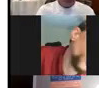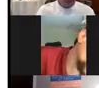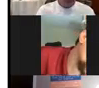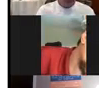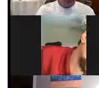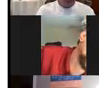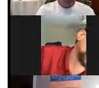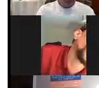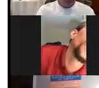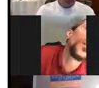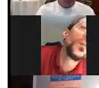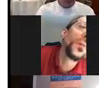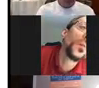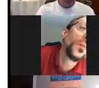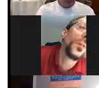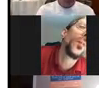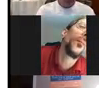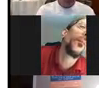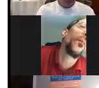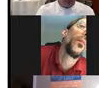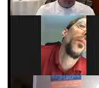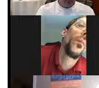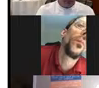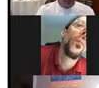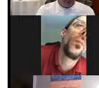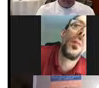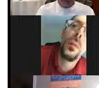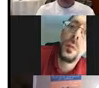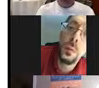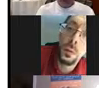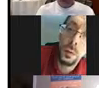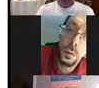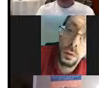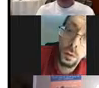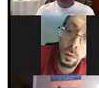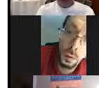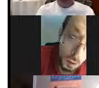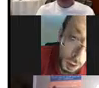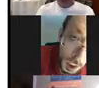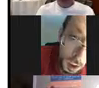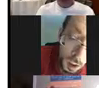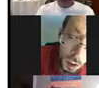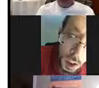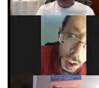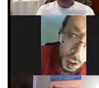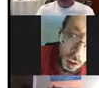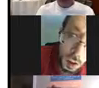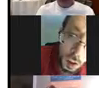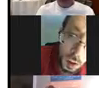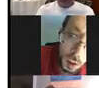other points of liberation? Yeah, and you have to be careful. Well, it's